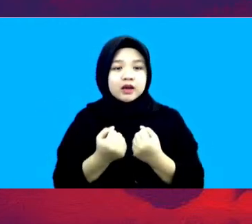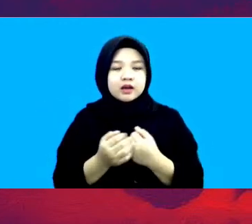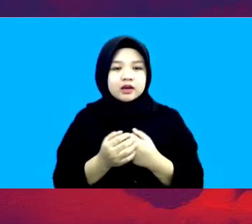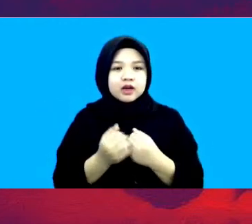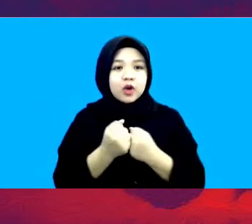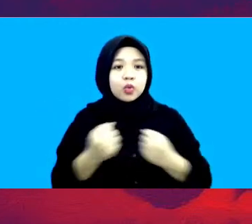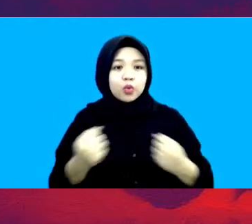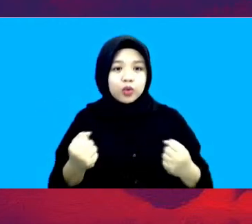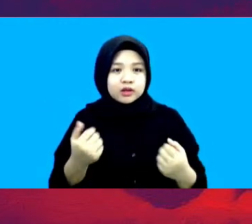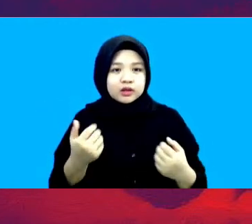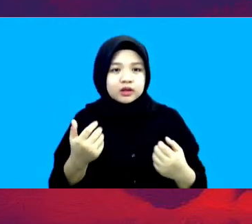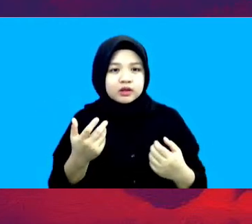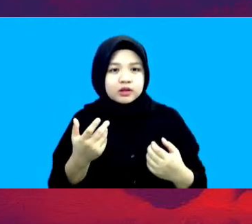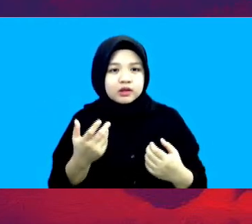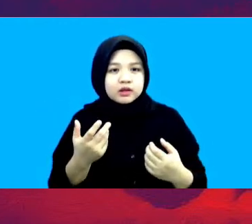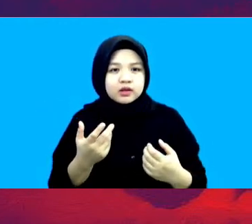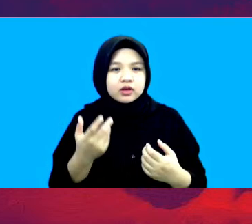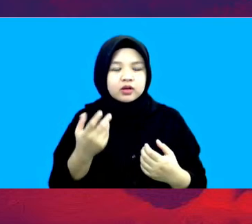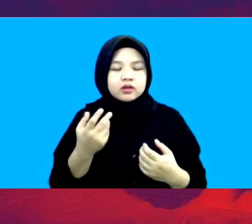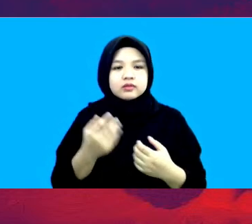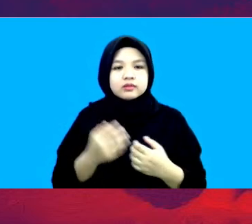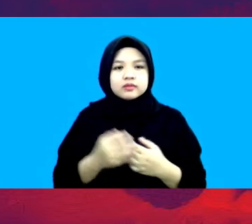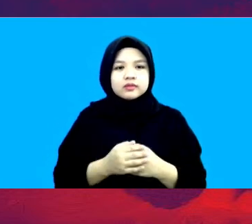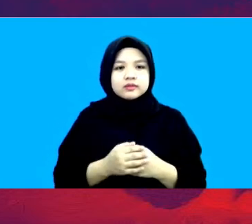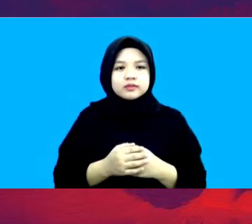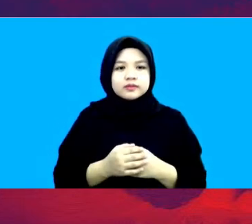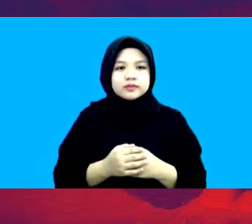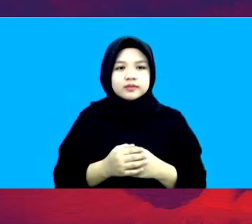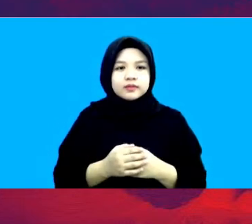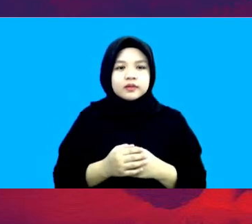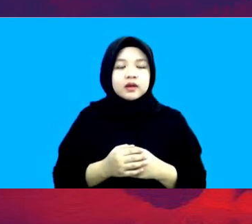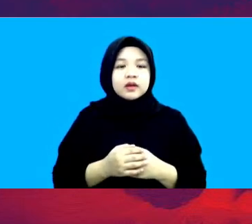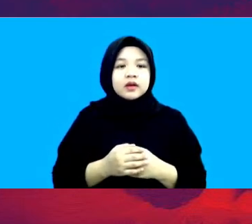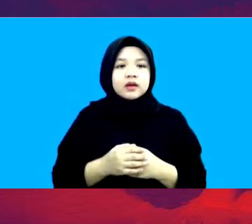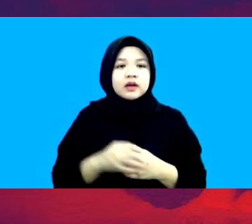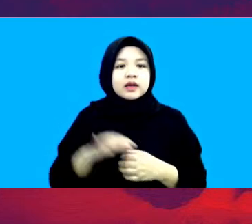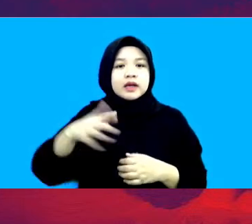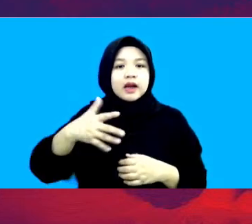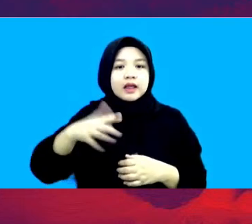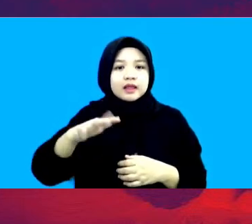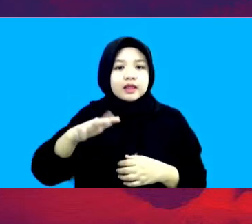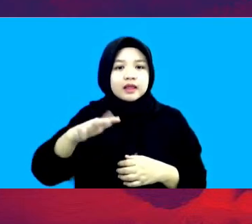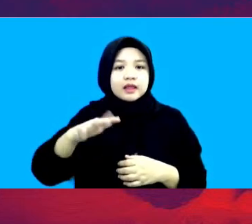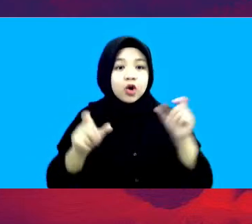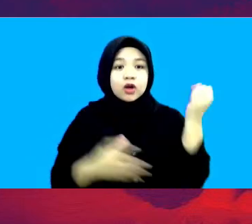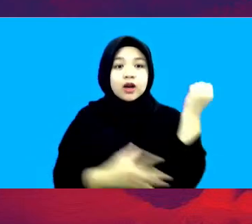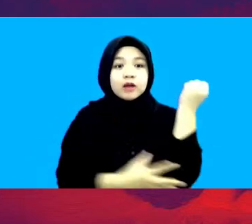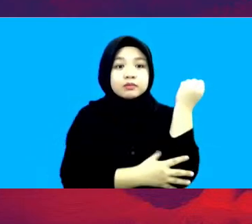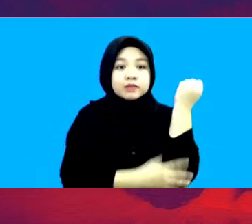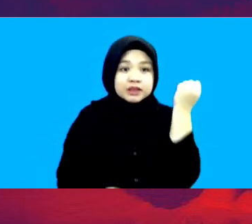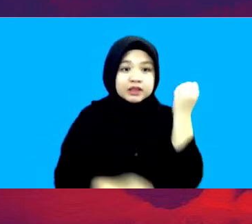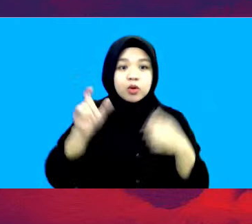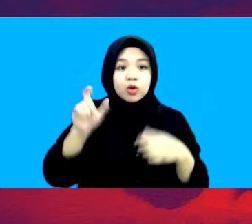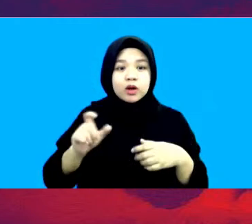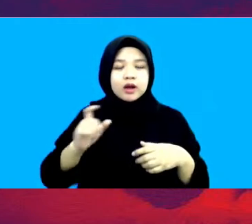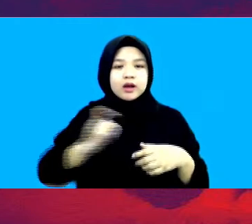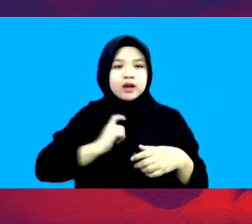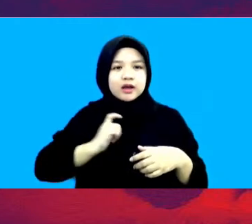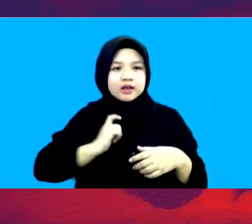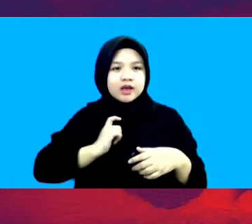there? This is, of course, helpful for evaluation and for monitoring of poverty.